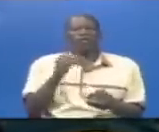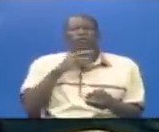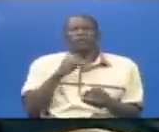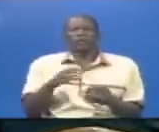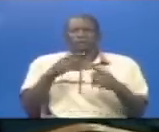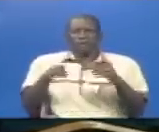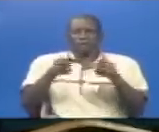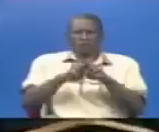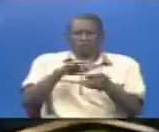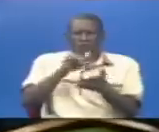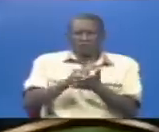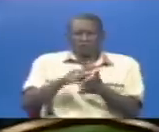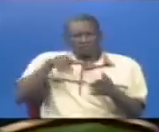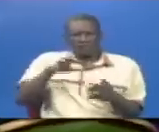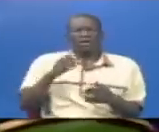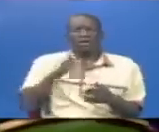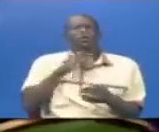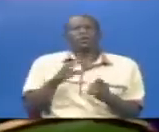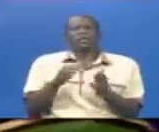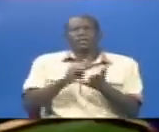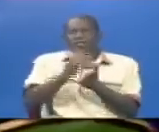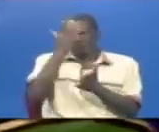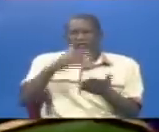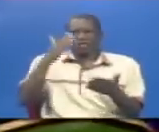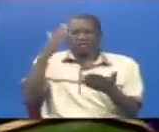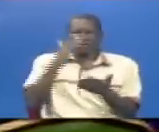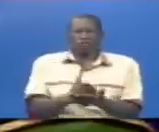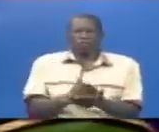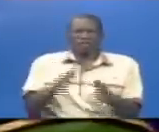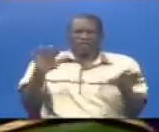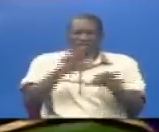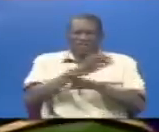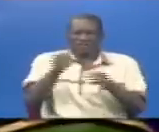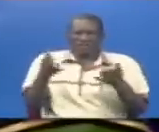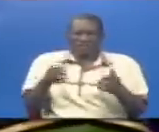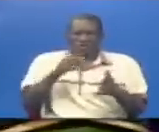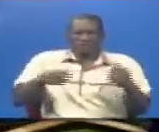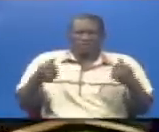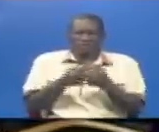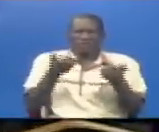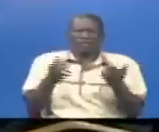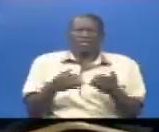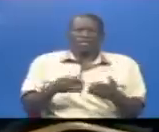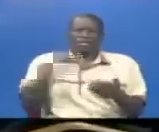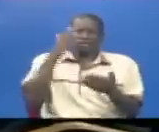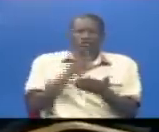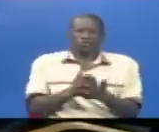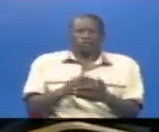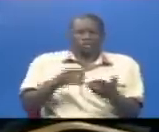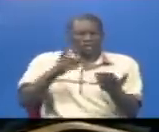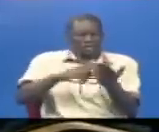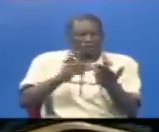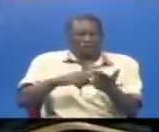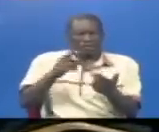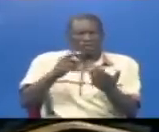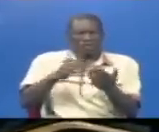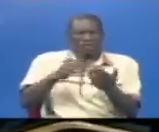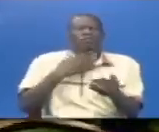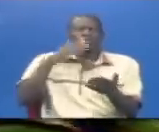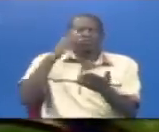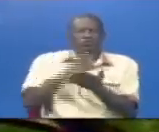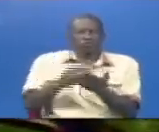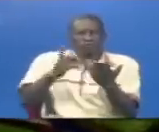However, that is their claim, and that's why they're stopping everything that is happening here. They're stopping the tallying of